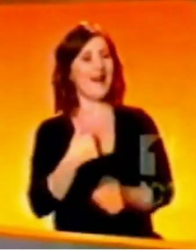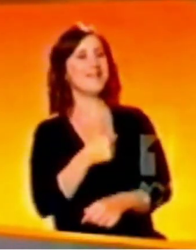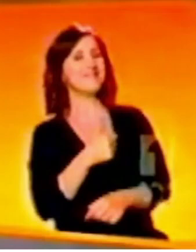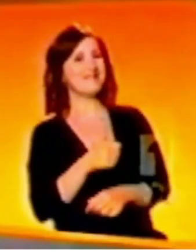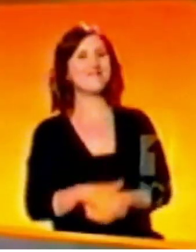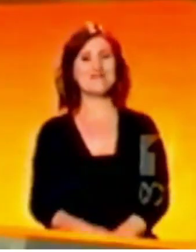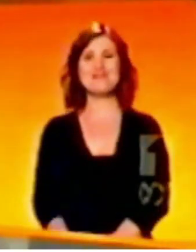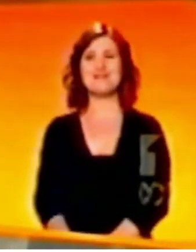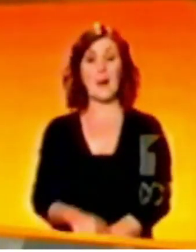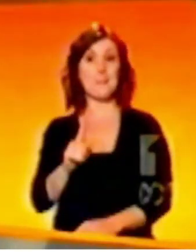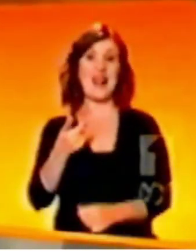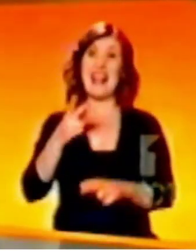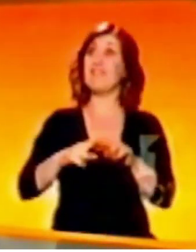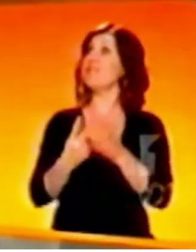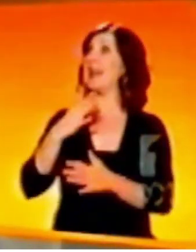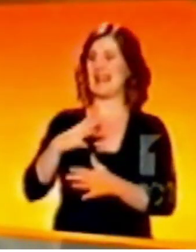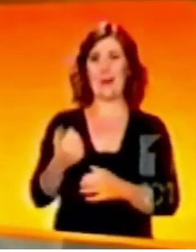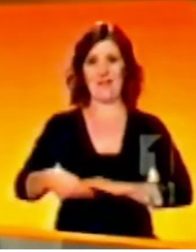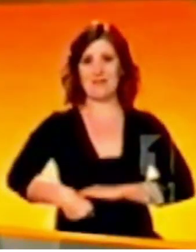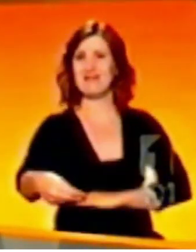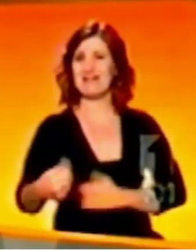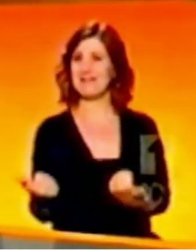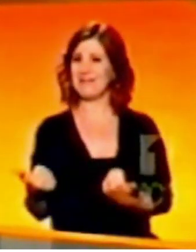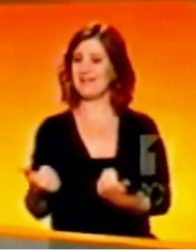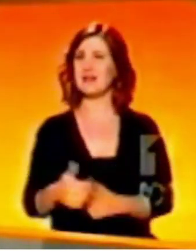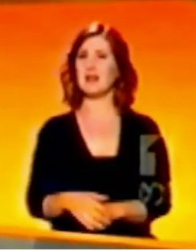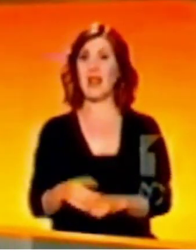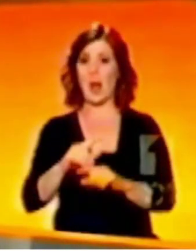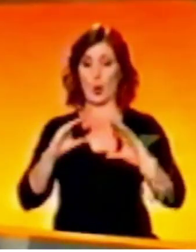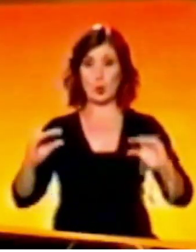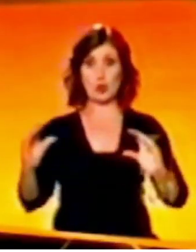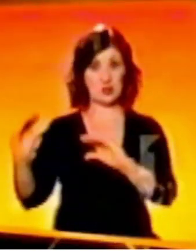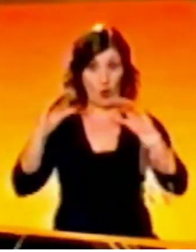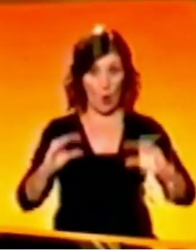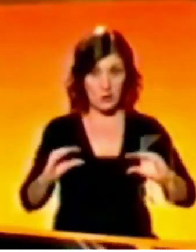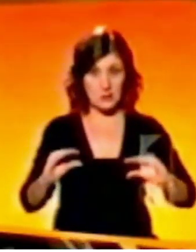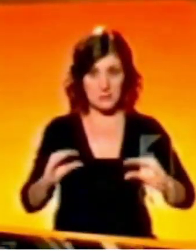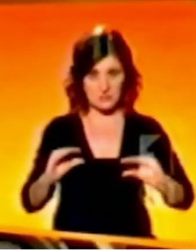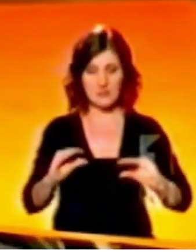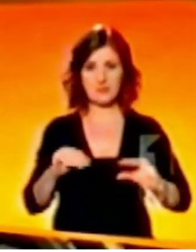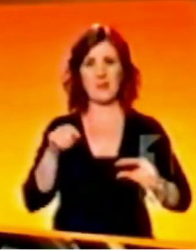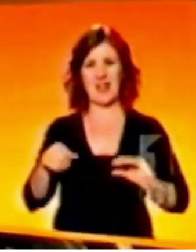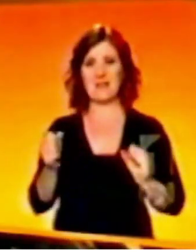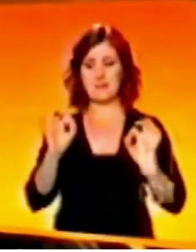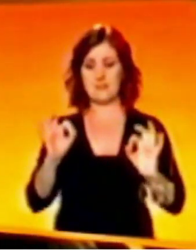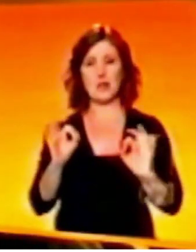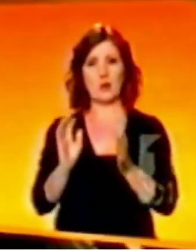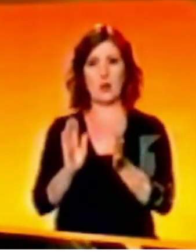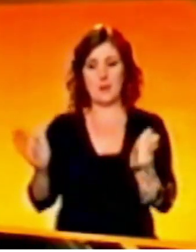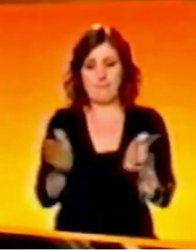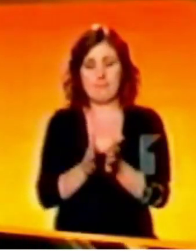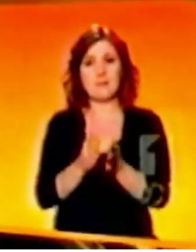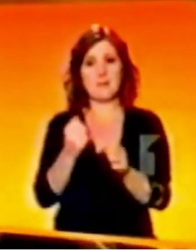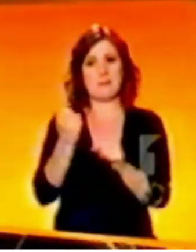right. Although it's there if you need it. And then you put the cushion on. This is a cushion we develop. Cushion